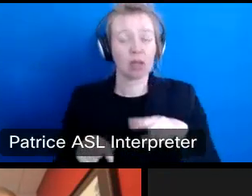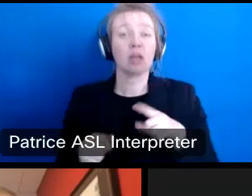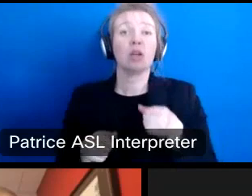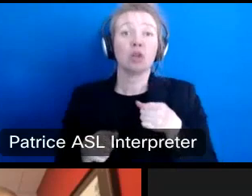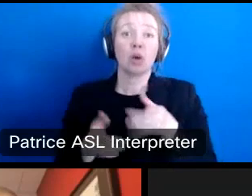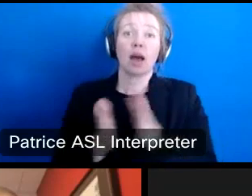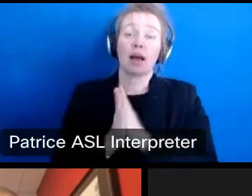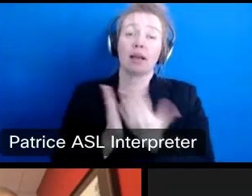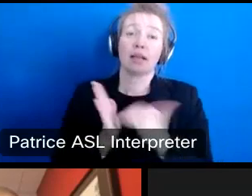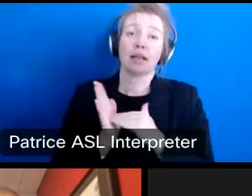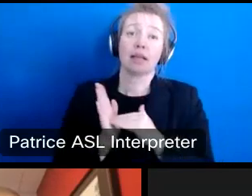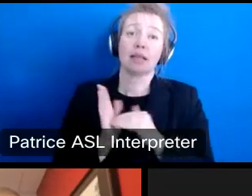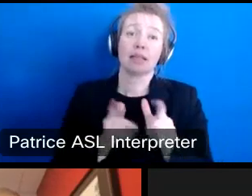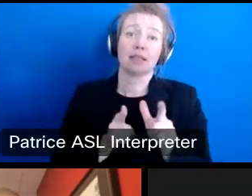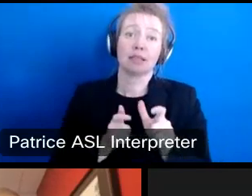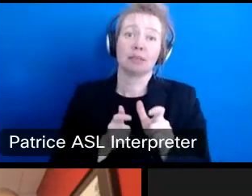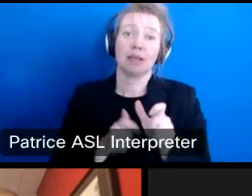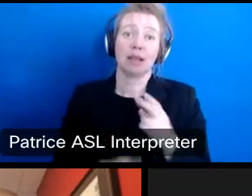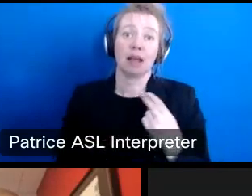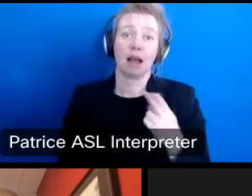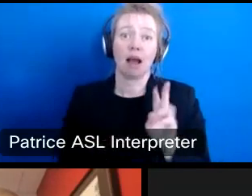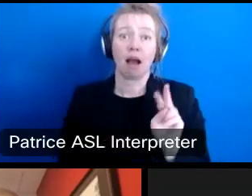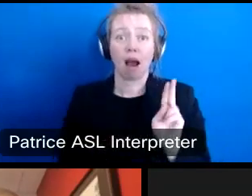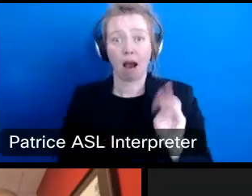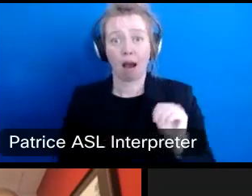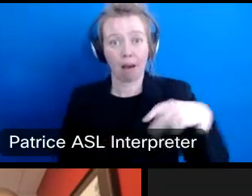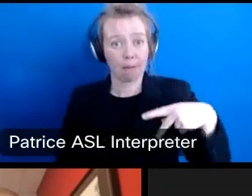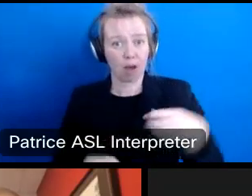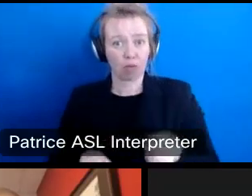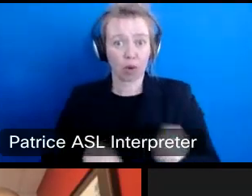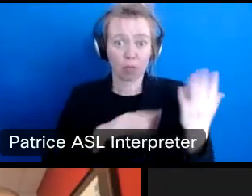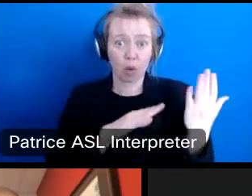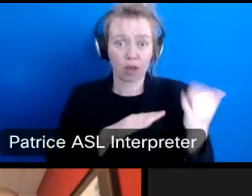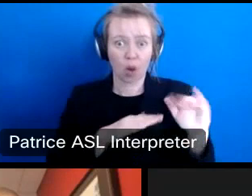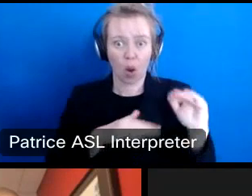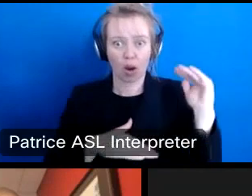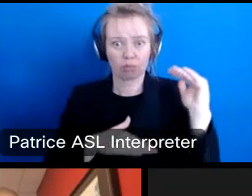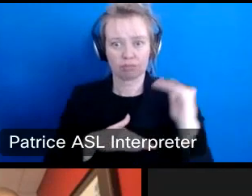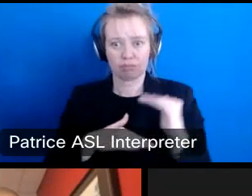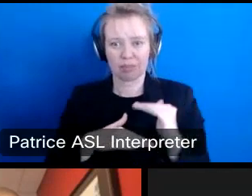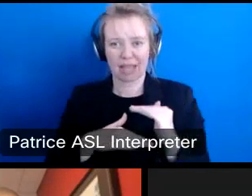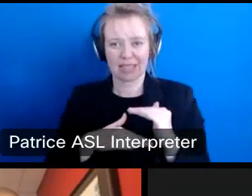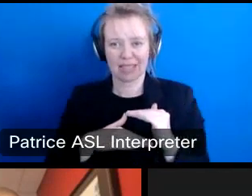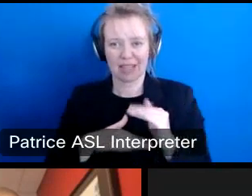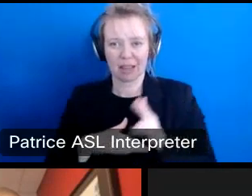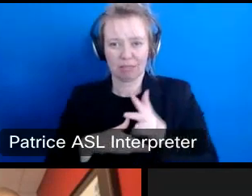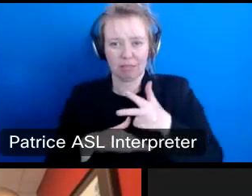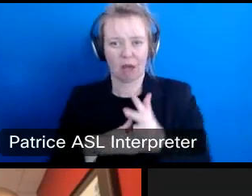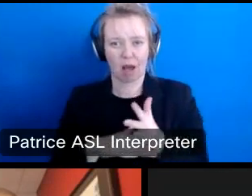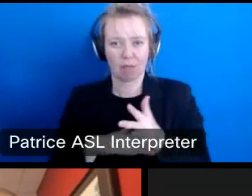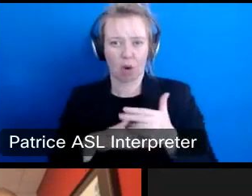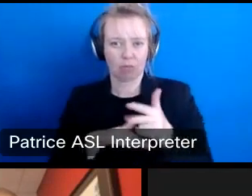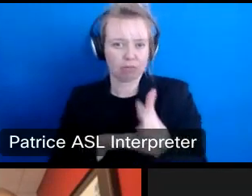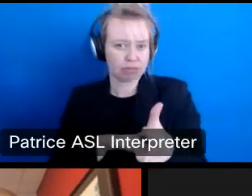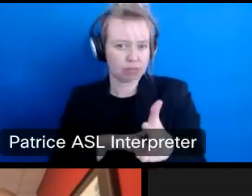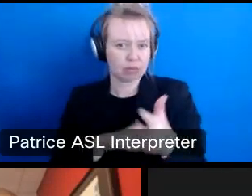the speed hump and either removal or the shaving down. And what I would say to you, and